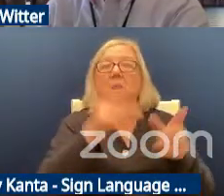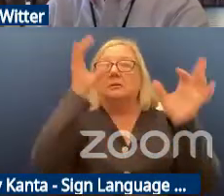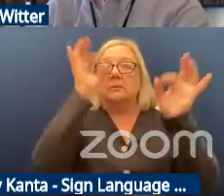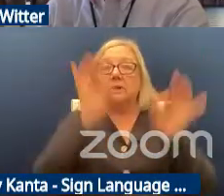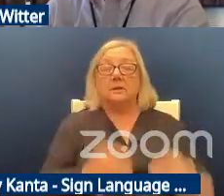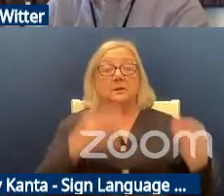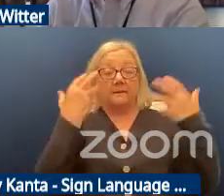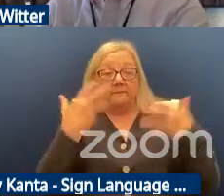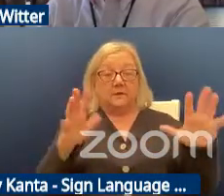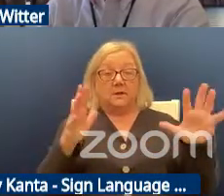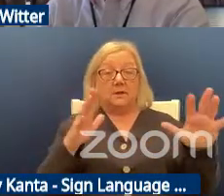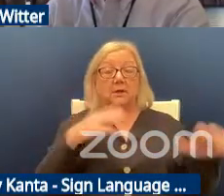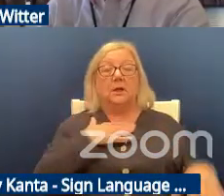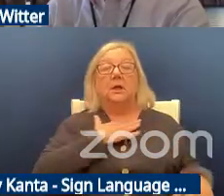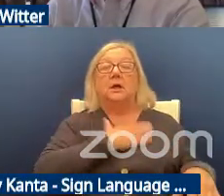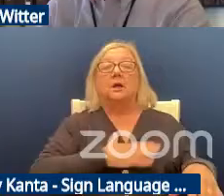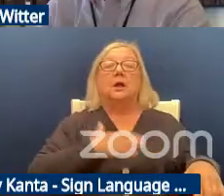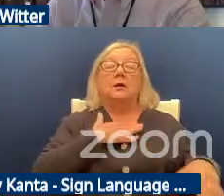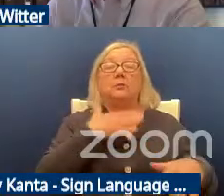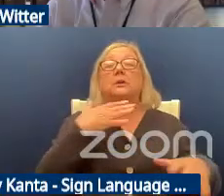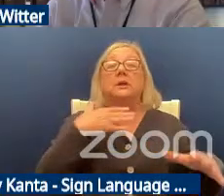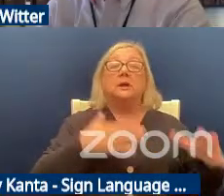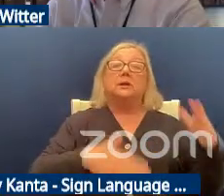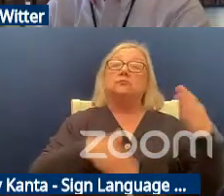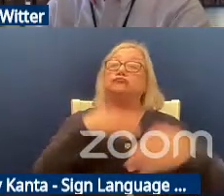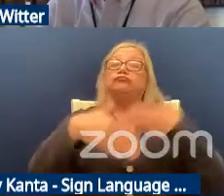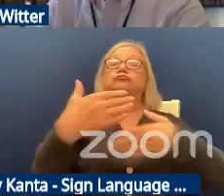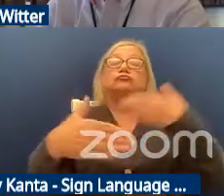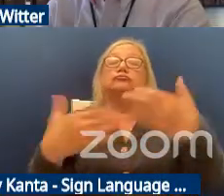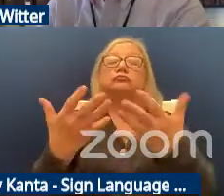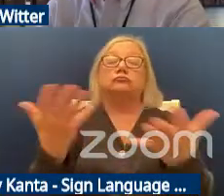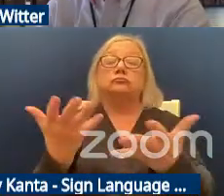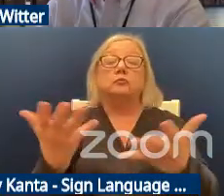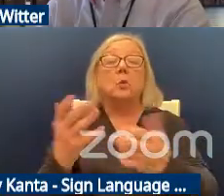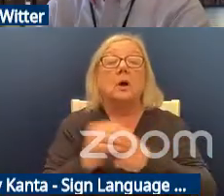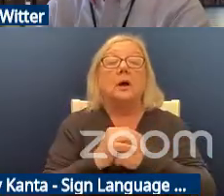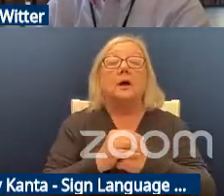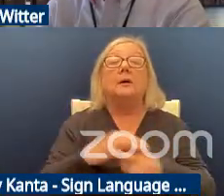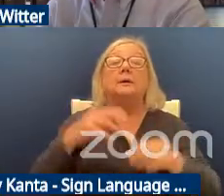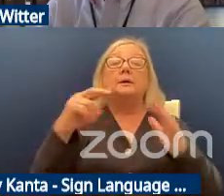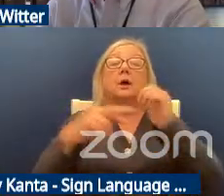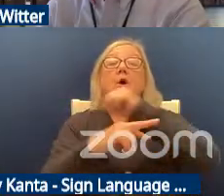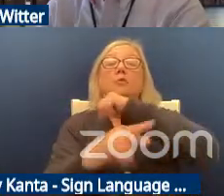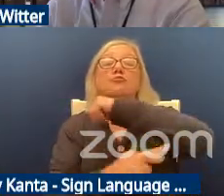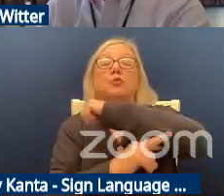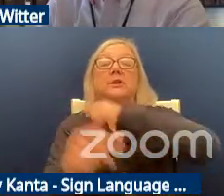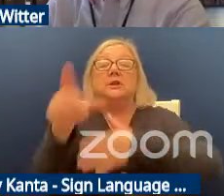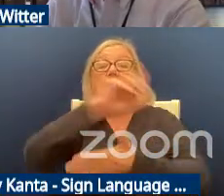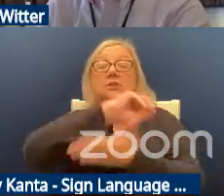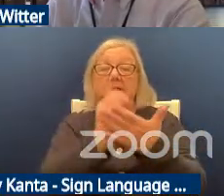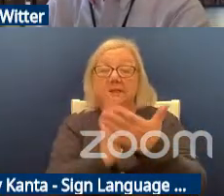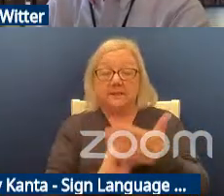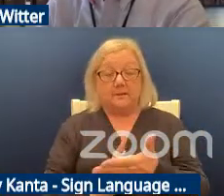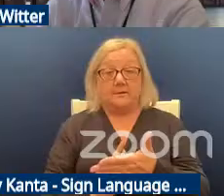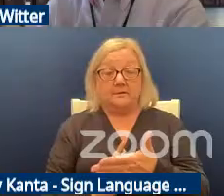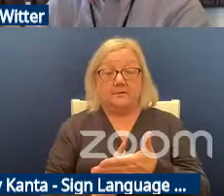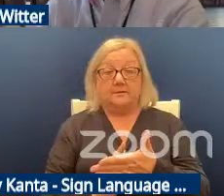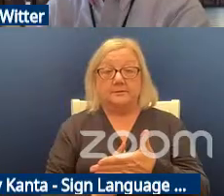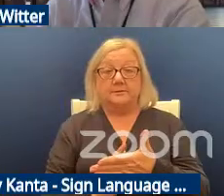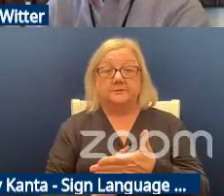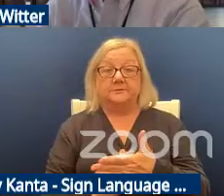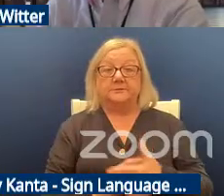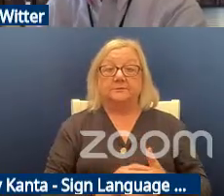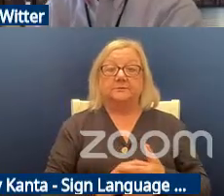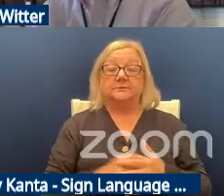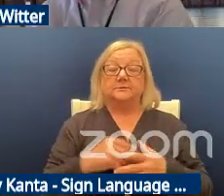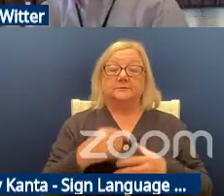accelerate within reason the design of the bridge. So personally speaking, I sort